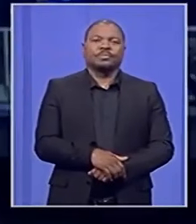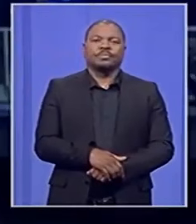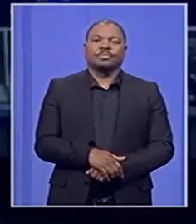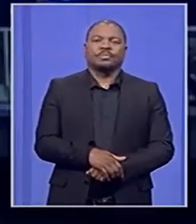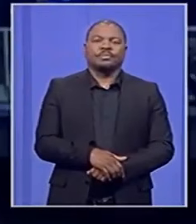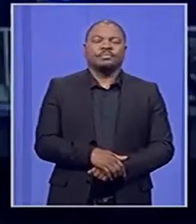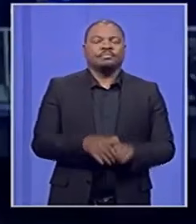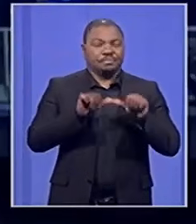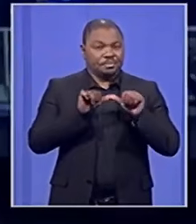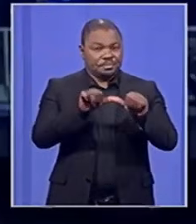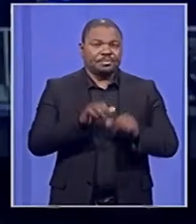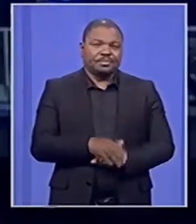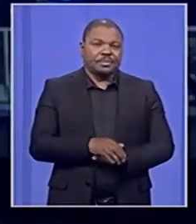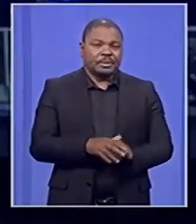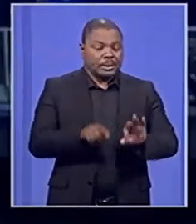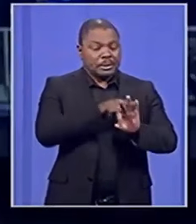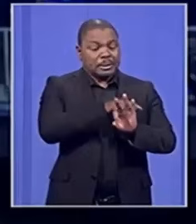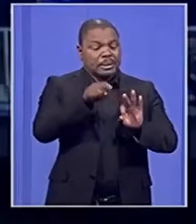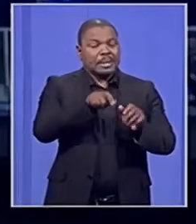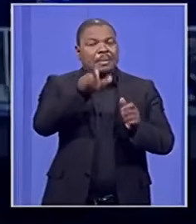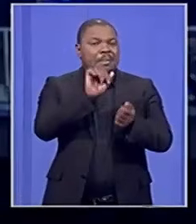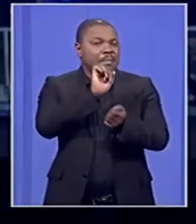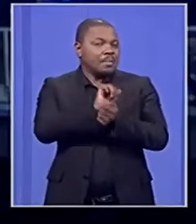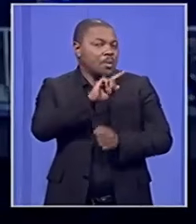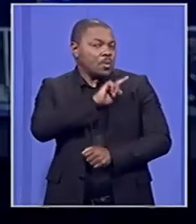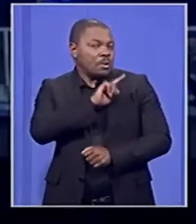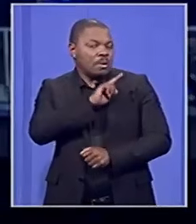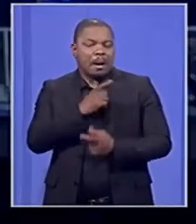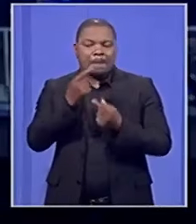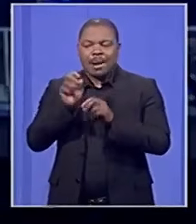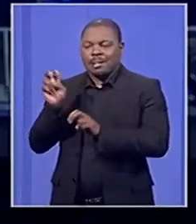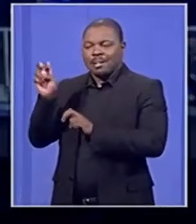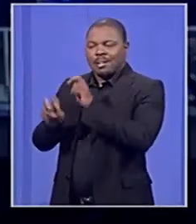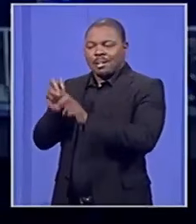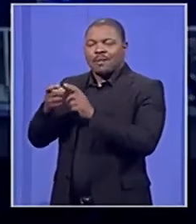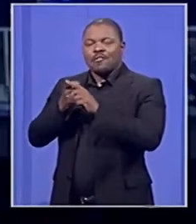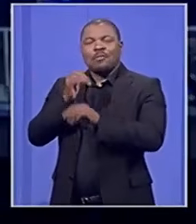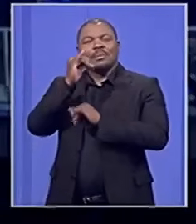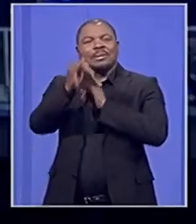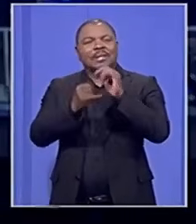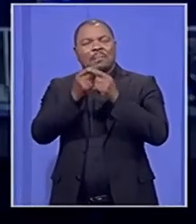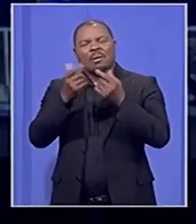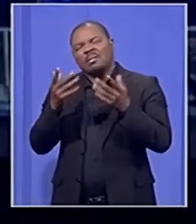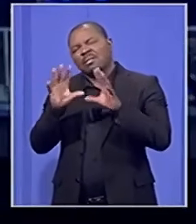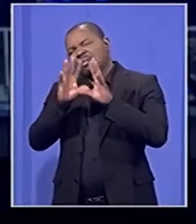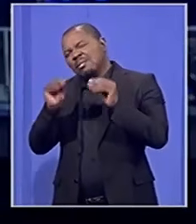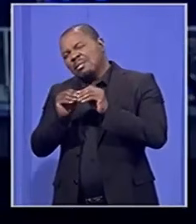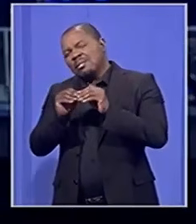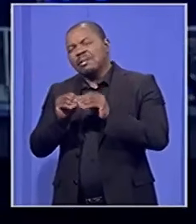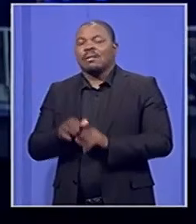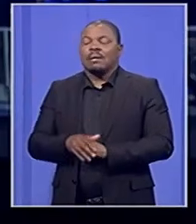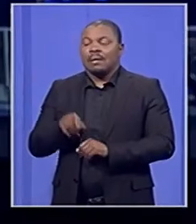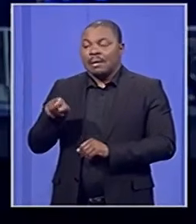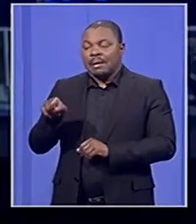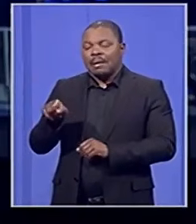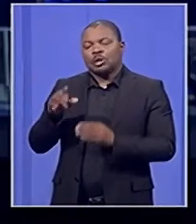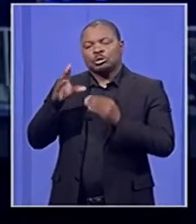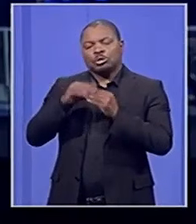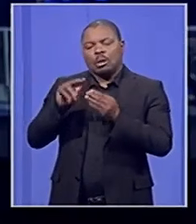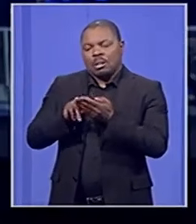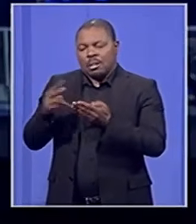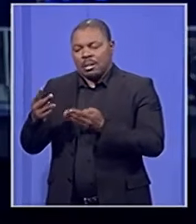Ha re hatela pele babelaelwa ba bararo ba qoswang ka boshodu ba tjhelete ya matjhaba e balwang ho dimilione tsa diranta ha e fetolwa ho tswa ho dolara